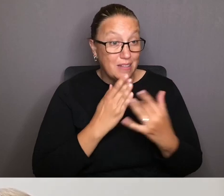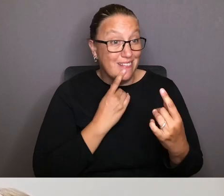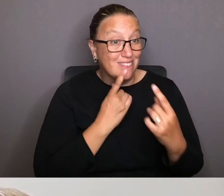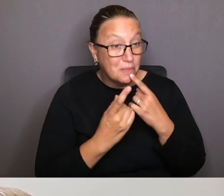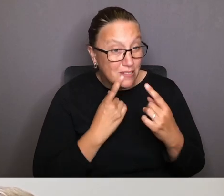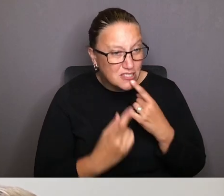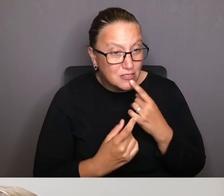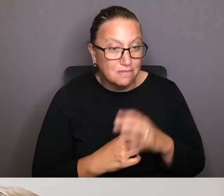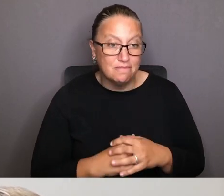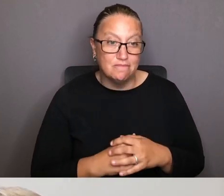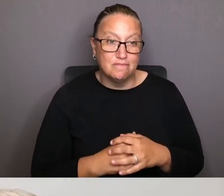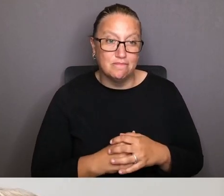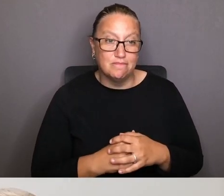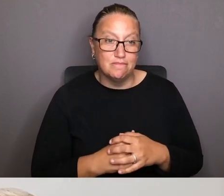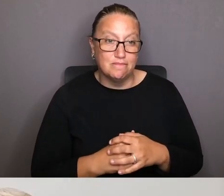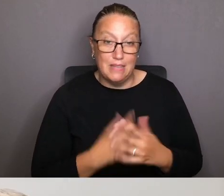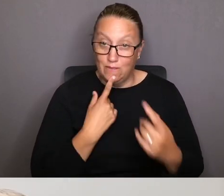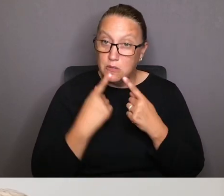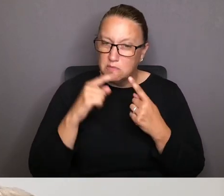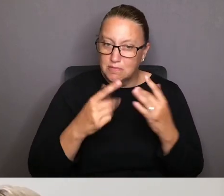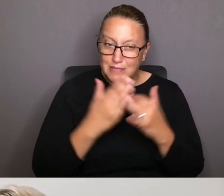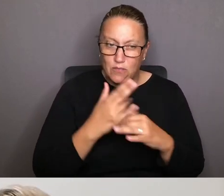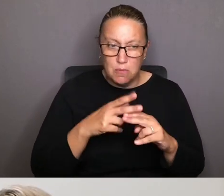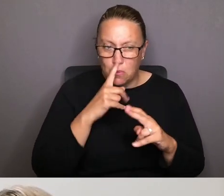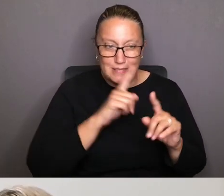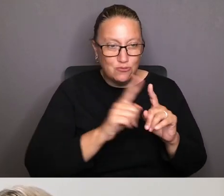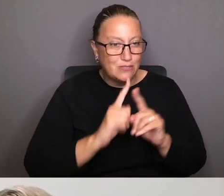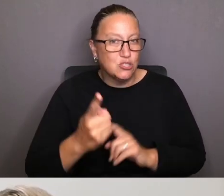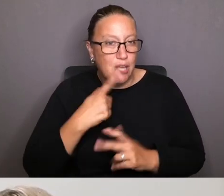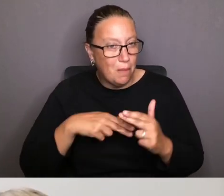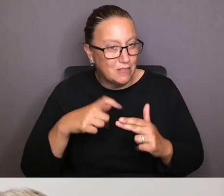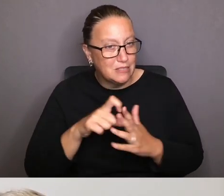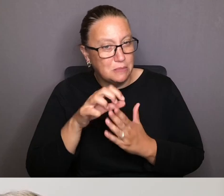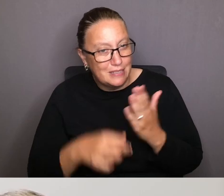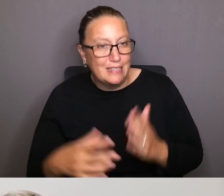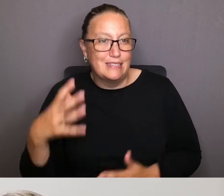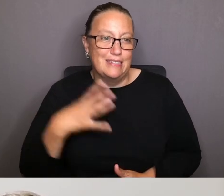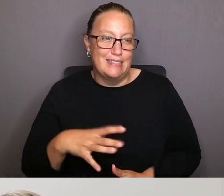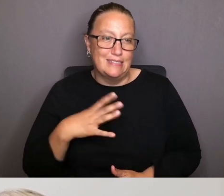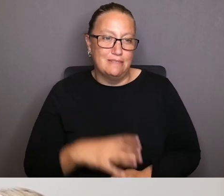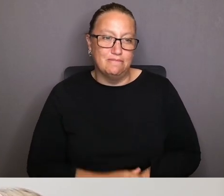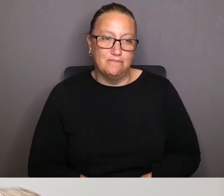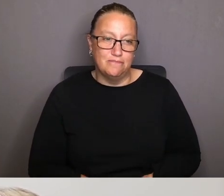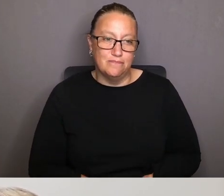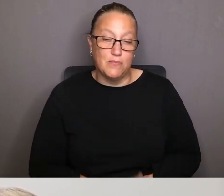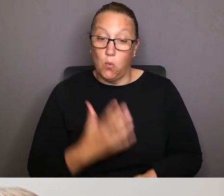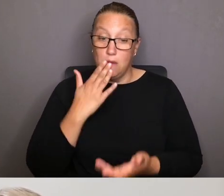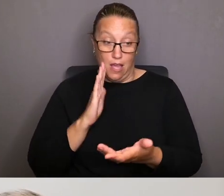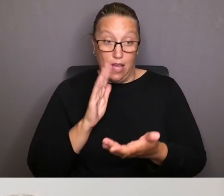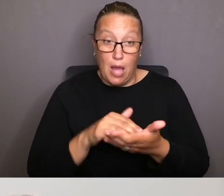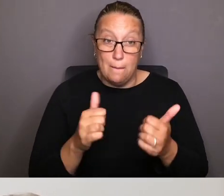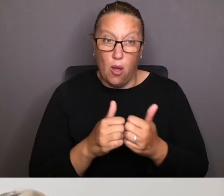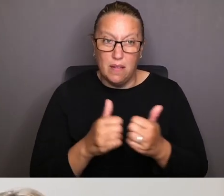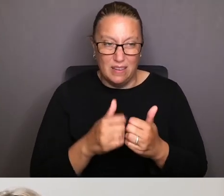up were around accessibility. And so I guess that covers a lot of things. So accessibility as far